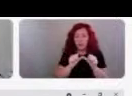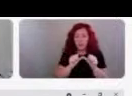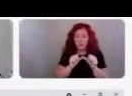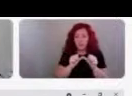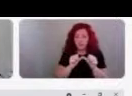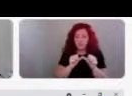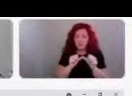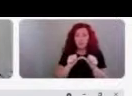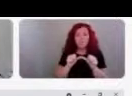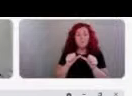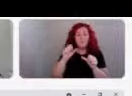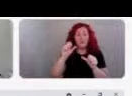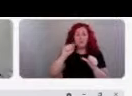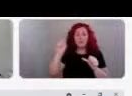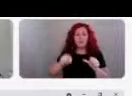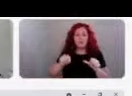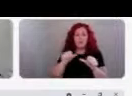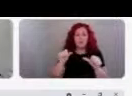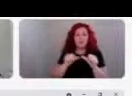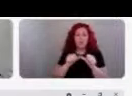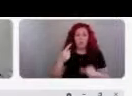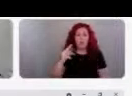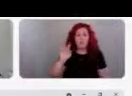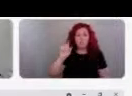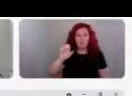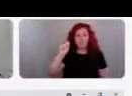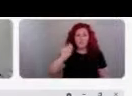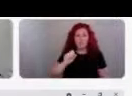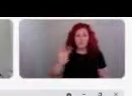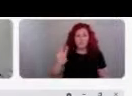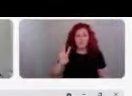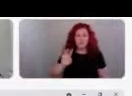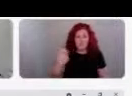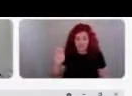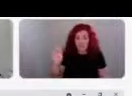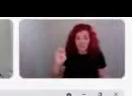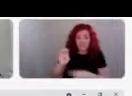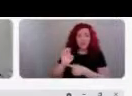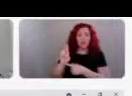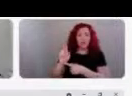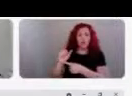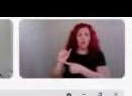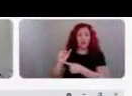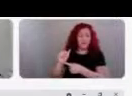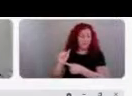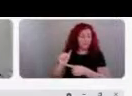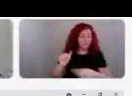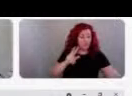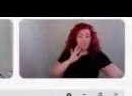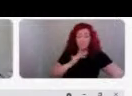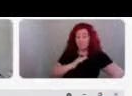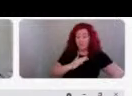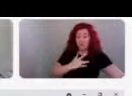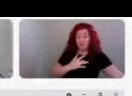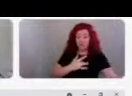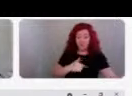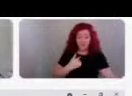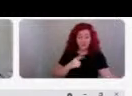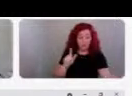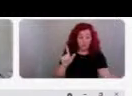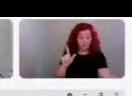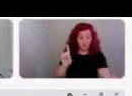mile southeast of the university of arizona campus i want to speak about concerns i have about the legislative